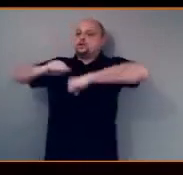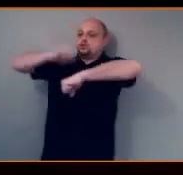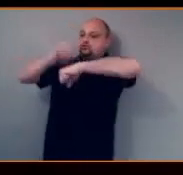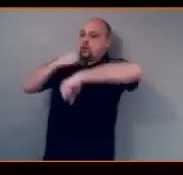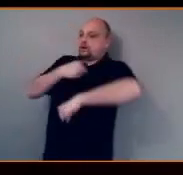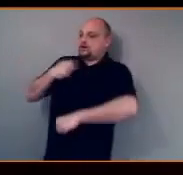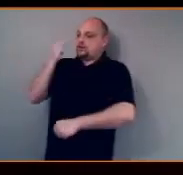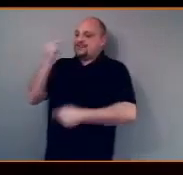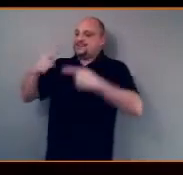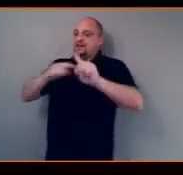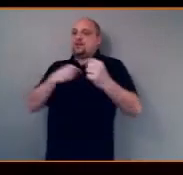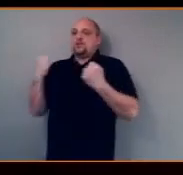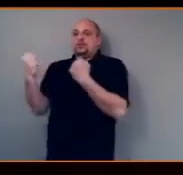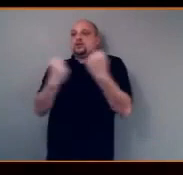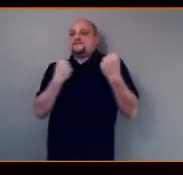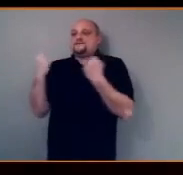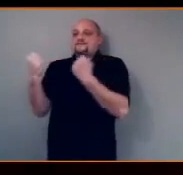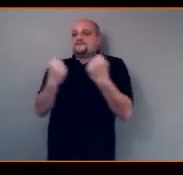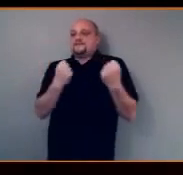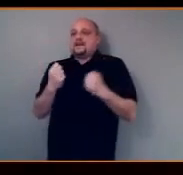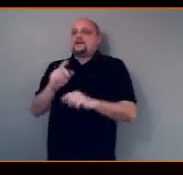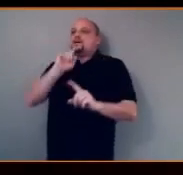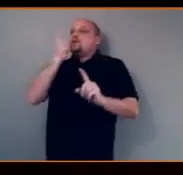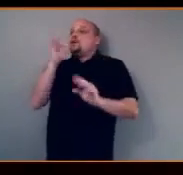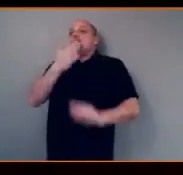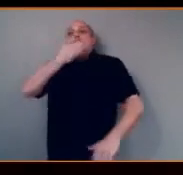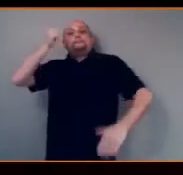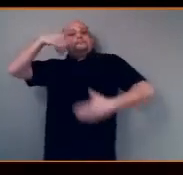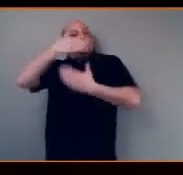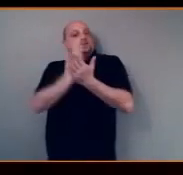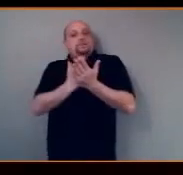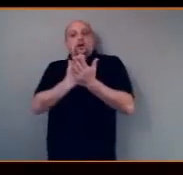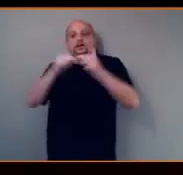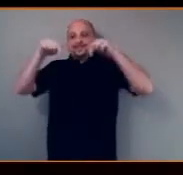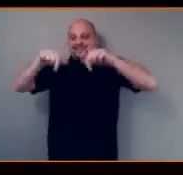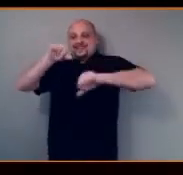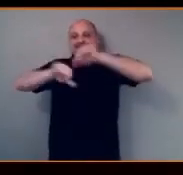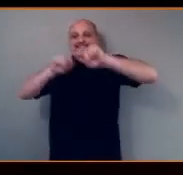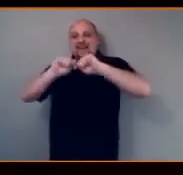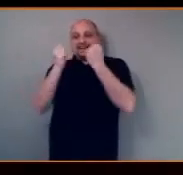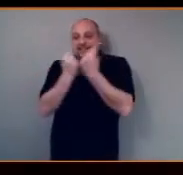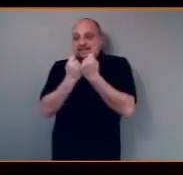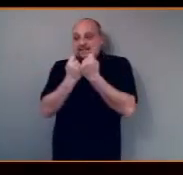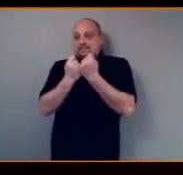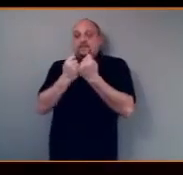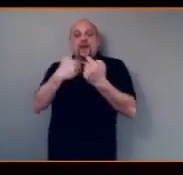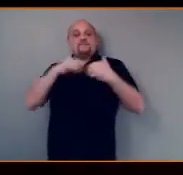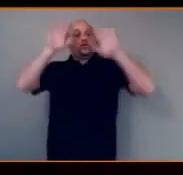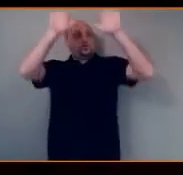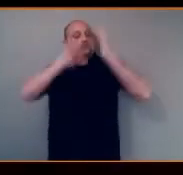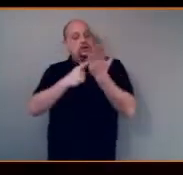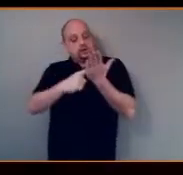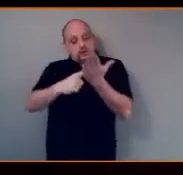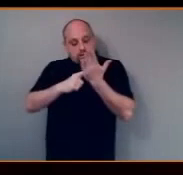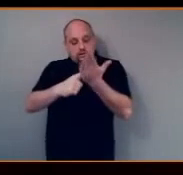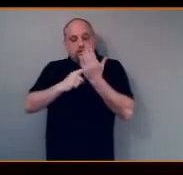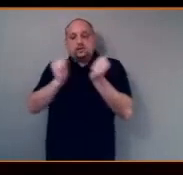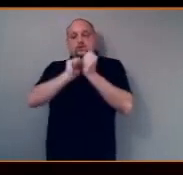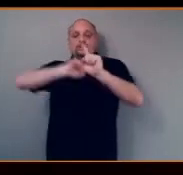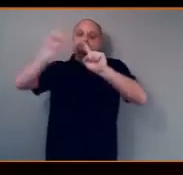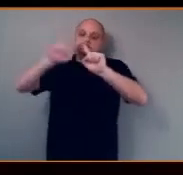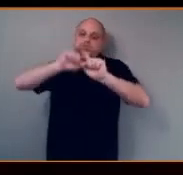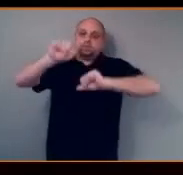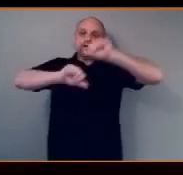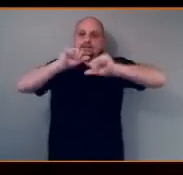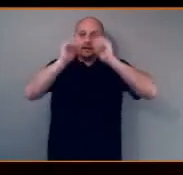drive around. So one of the best parts about being on this science team and having these really great discussions with all these different scientists and engineers